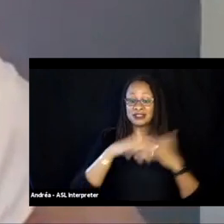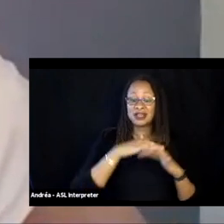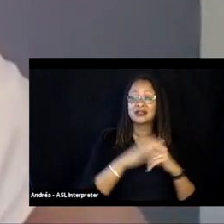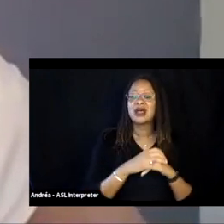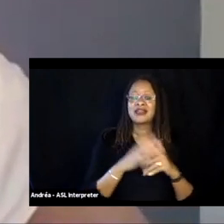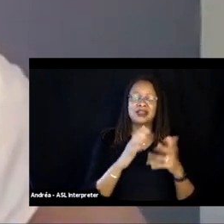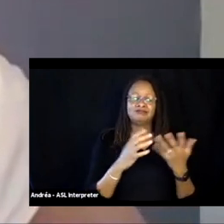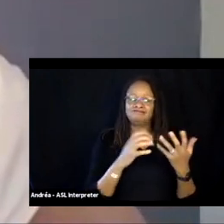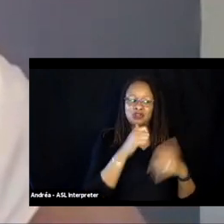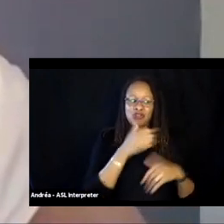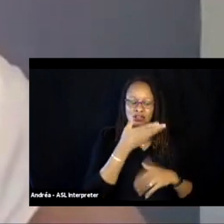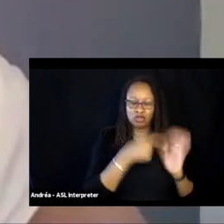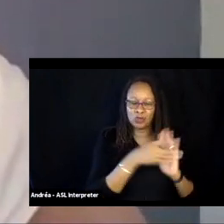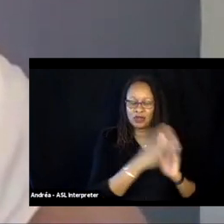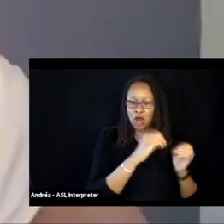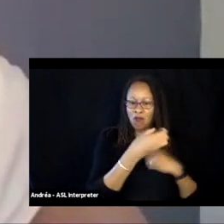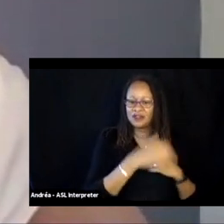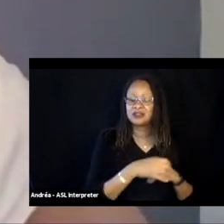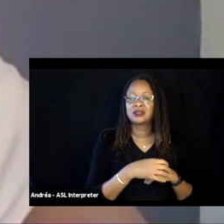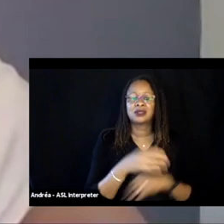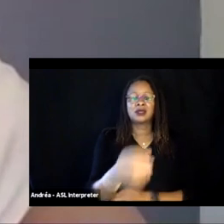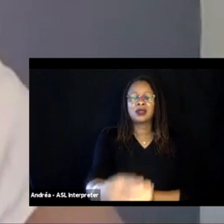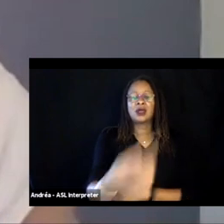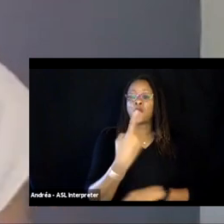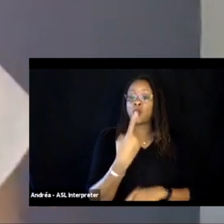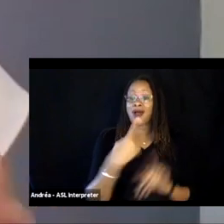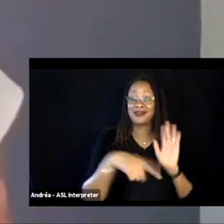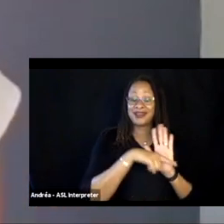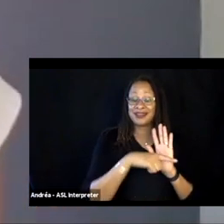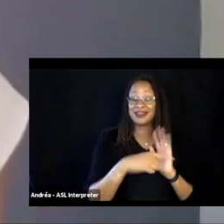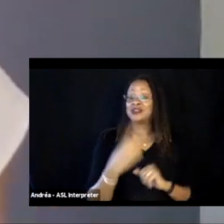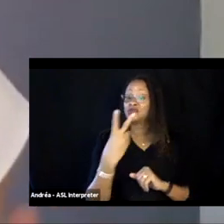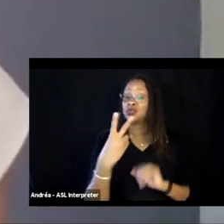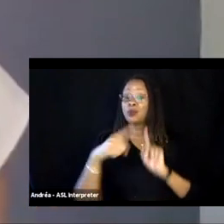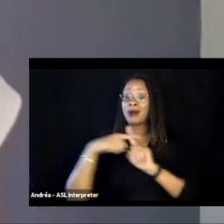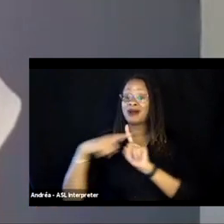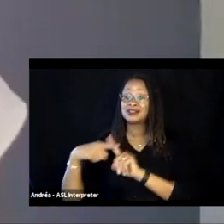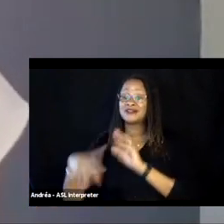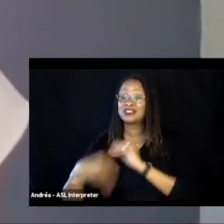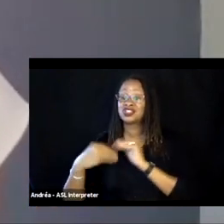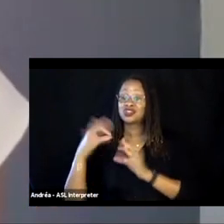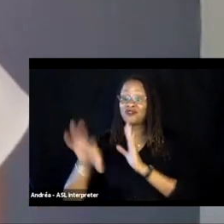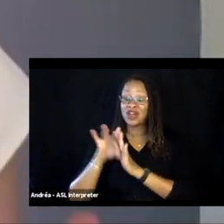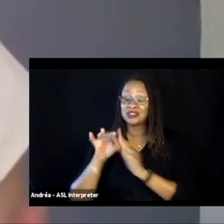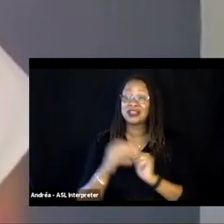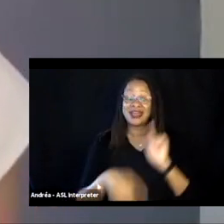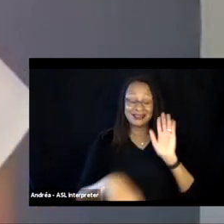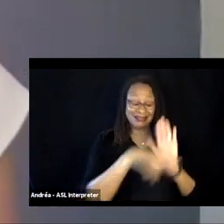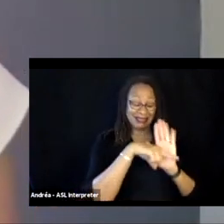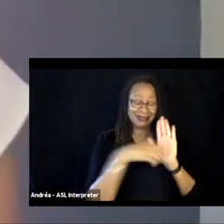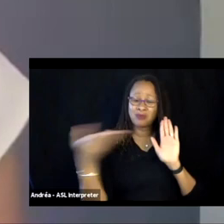characters. We do find 1 negative and 2 positive additional findings. The negative finding is